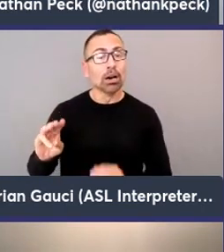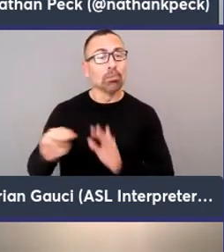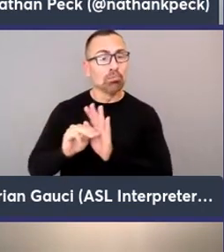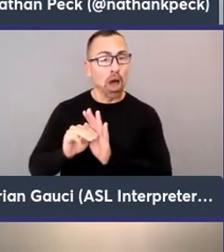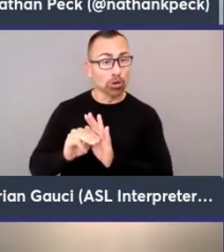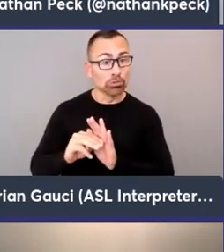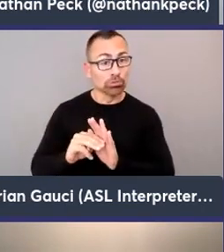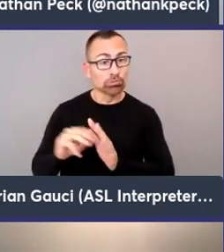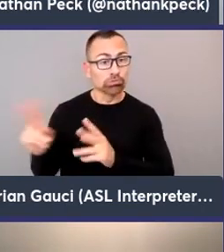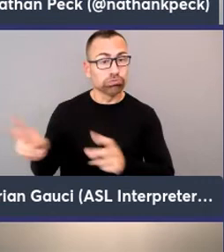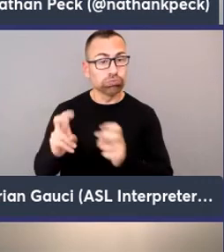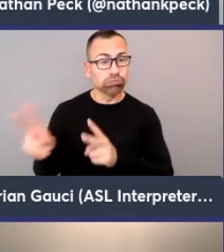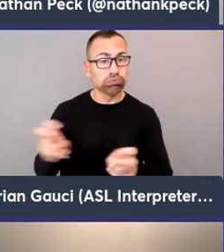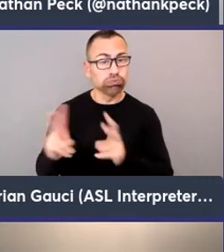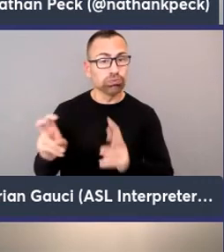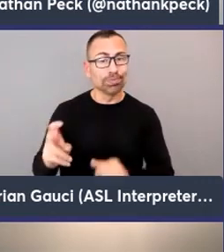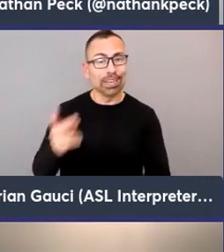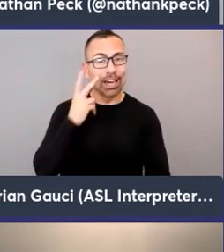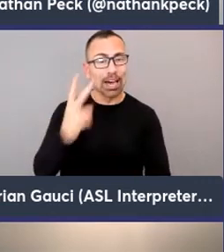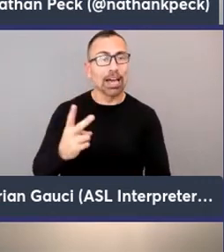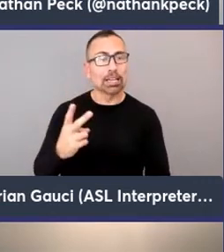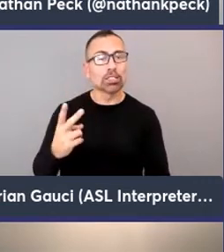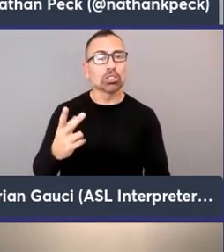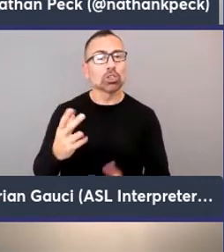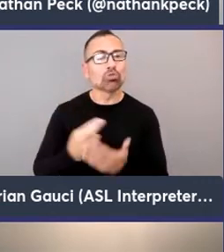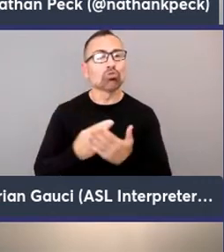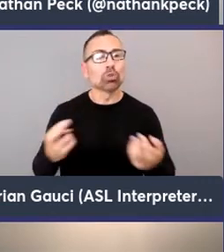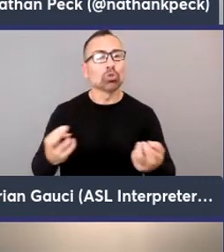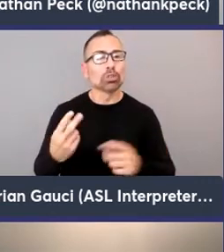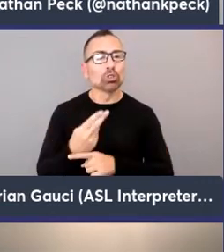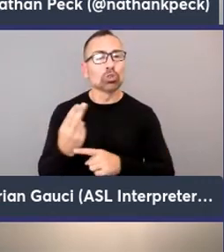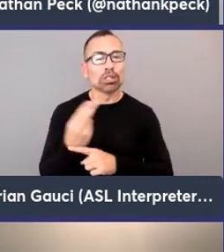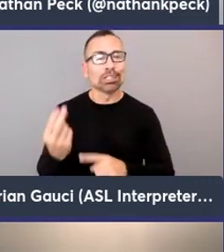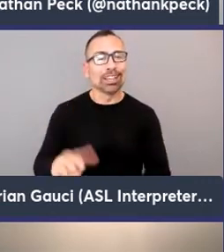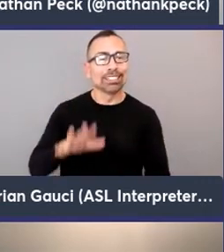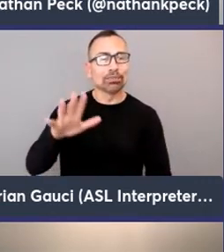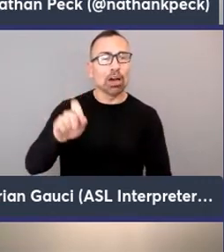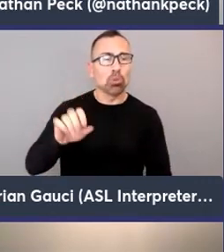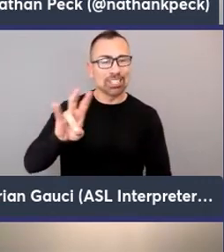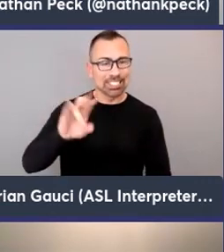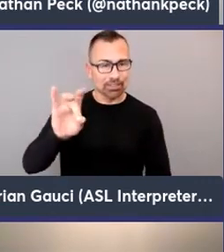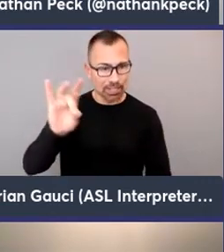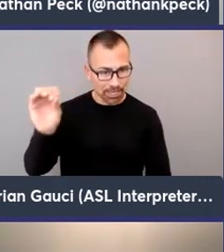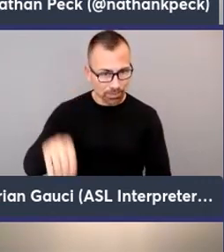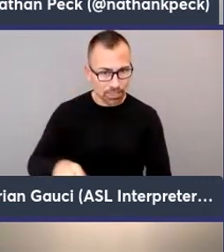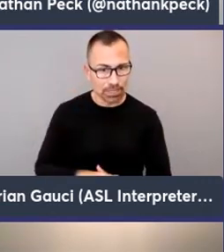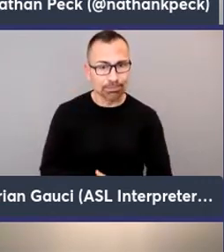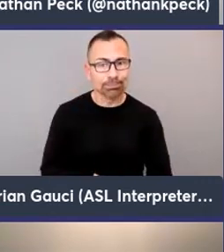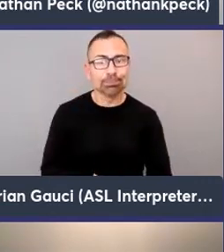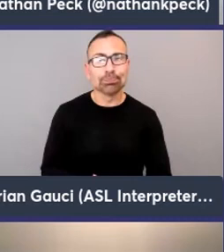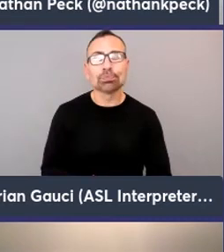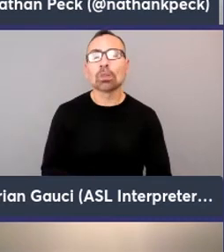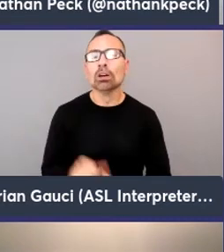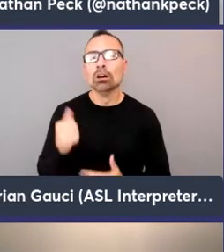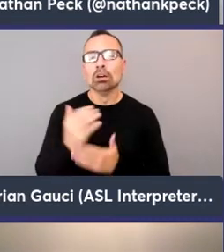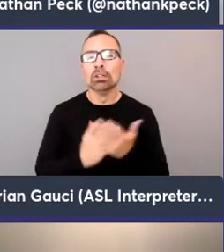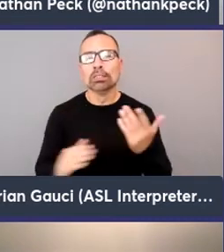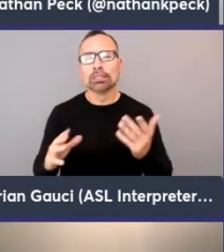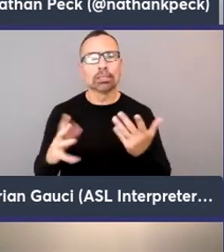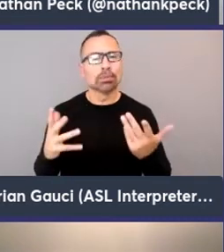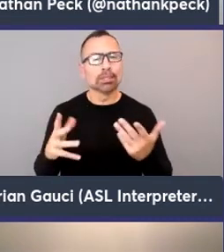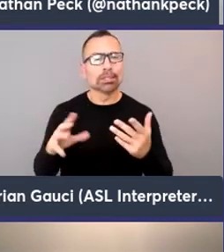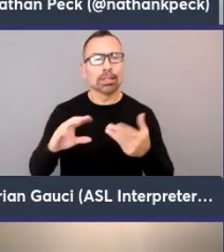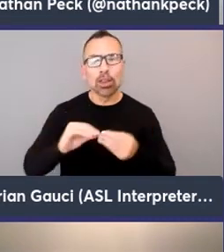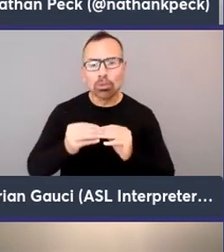see the utilization of the resources during the invocation itself. A couple of metrics that are interesting here is